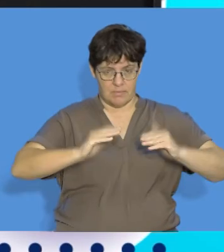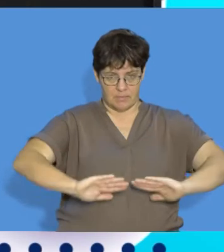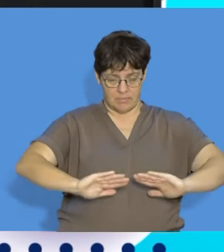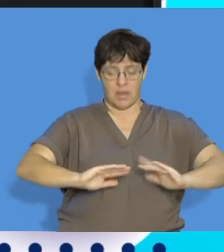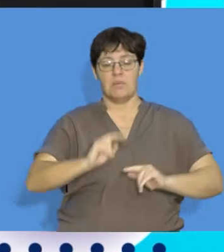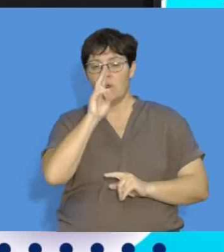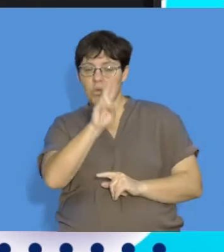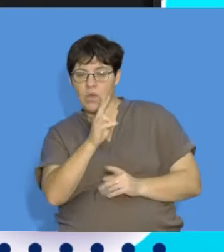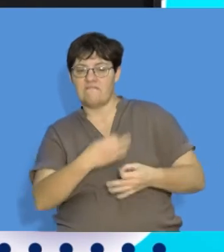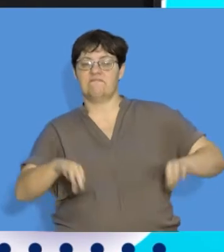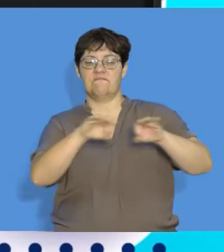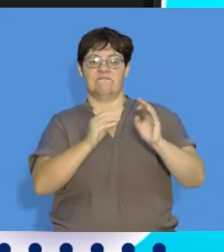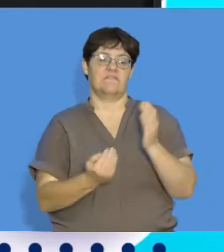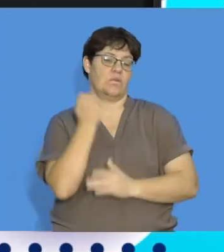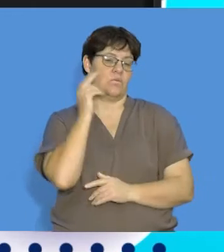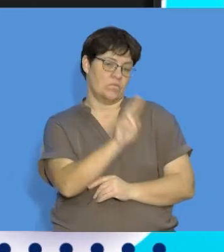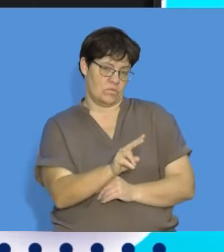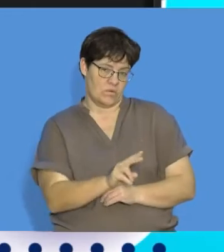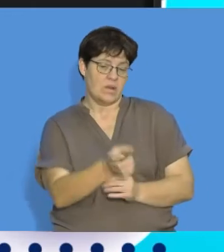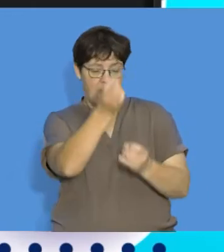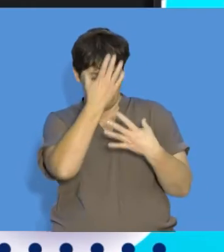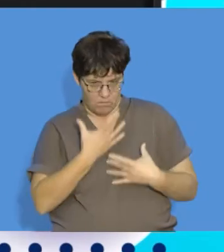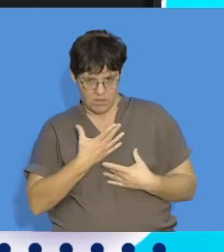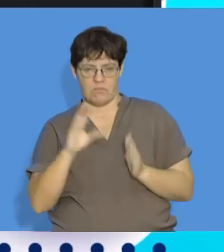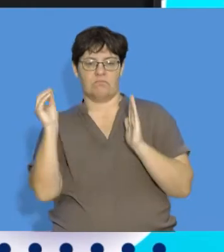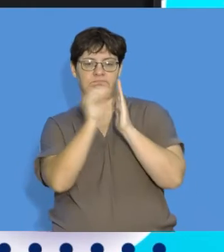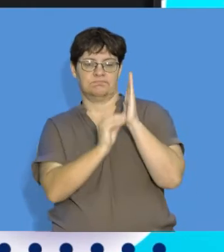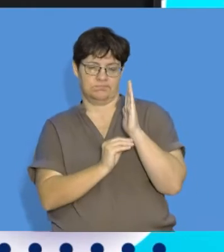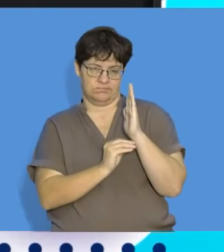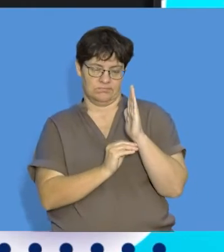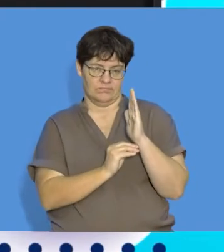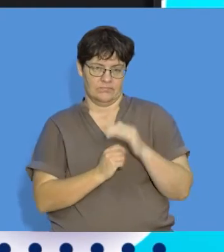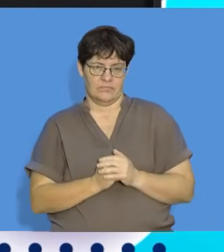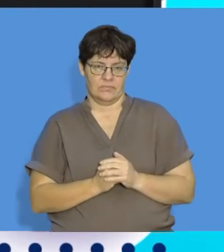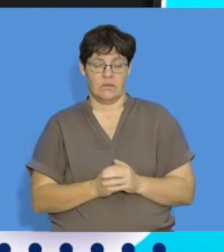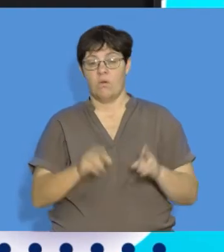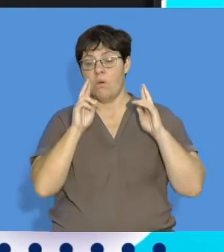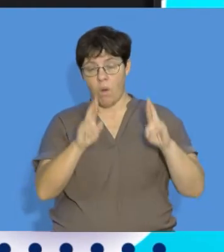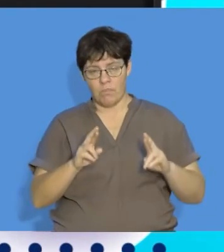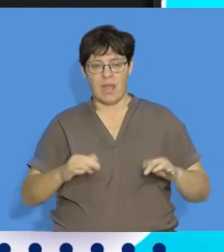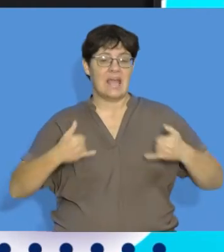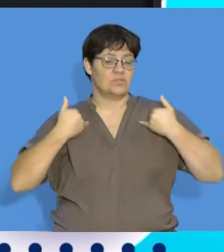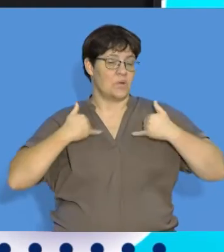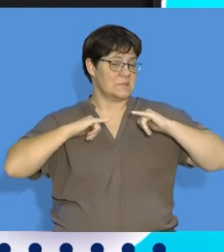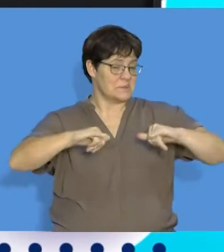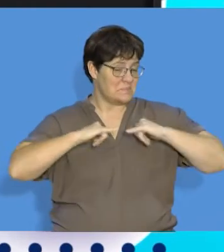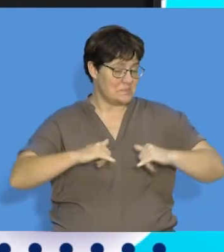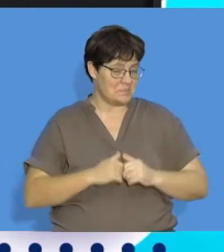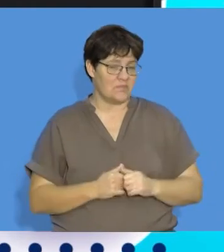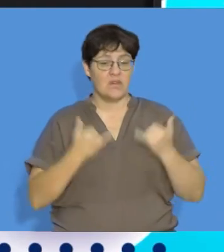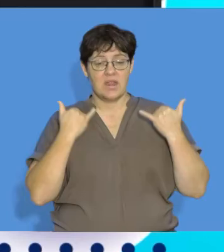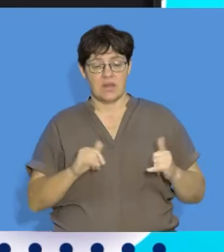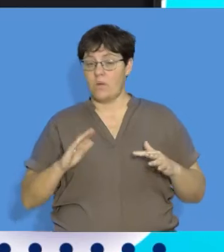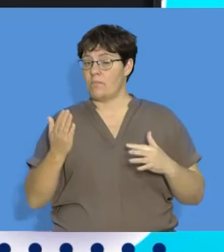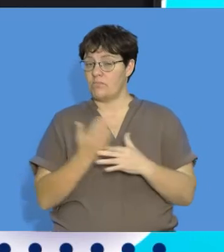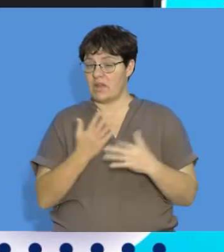you just need to look at what will be the new value. That's what will inform you to write the new formula. Guys, I hope you're having so much